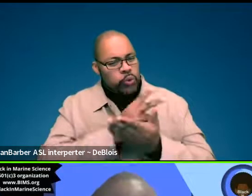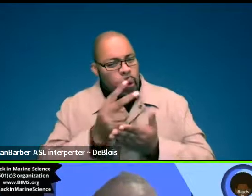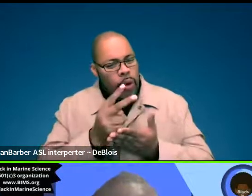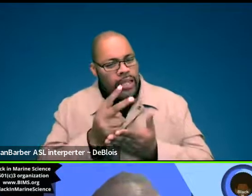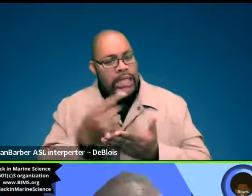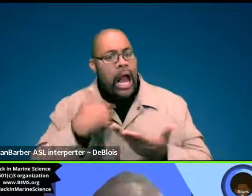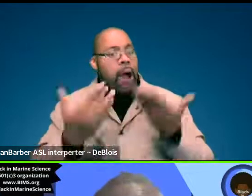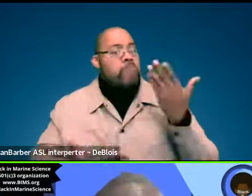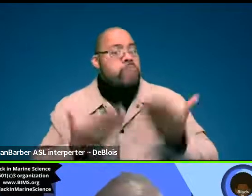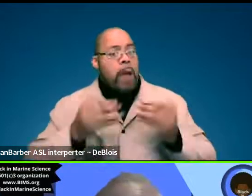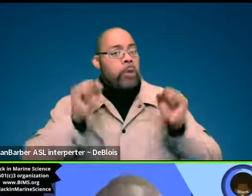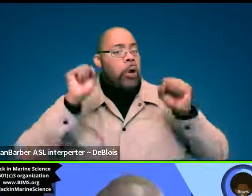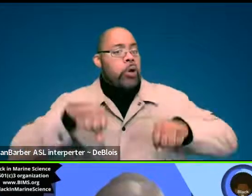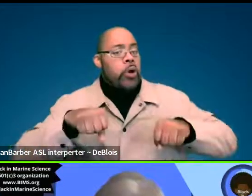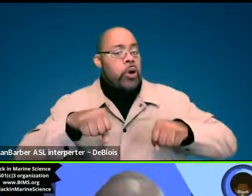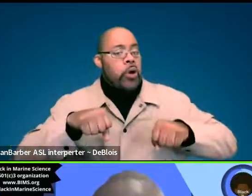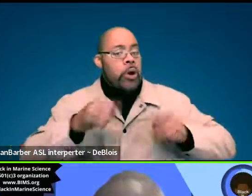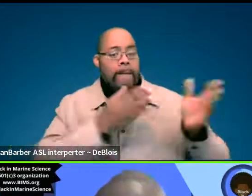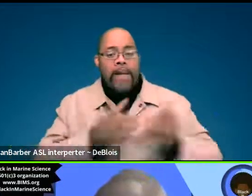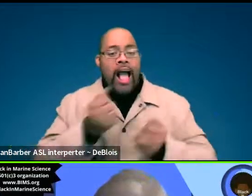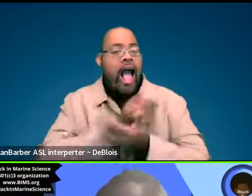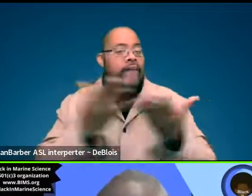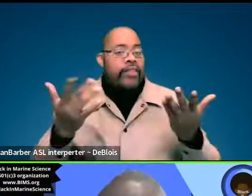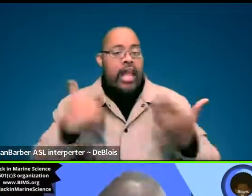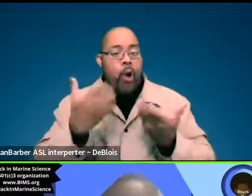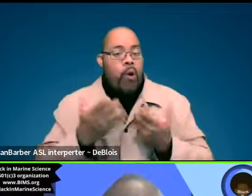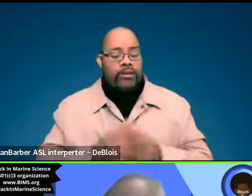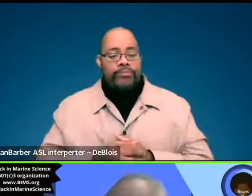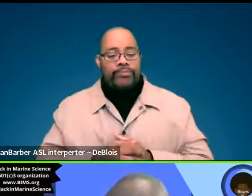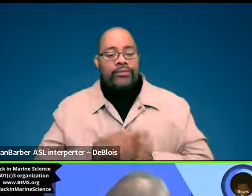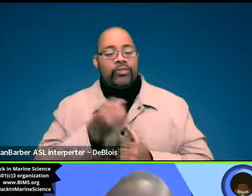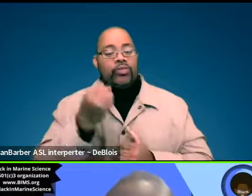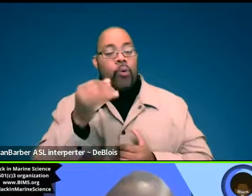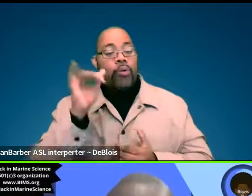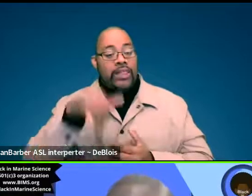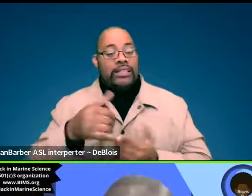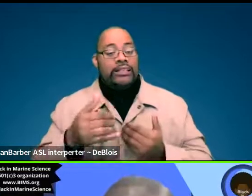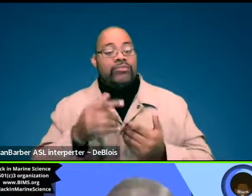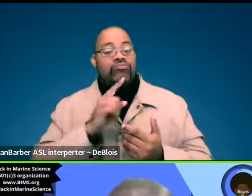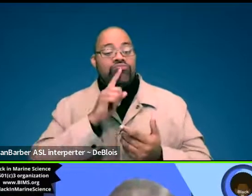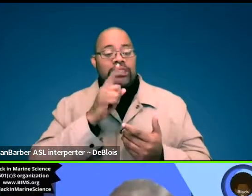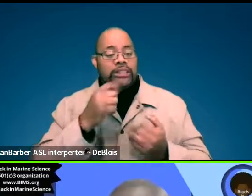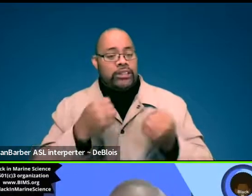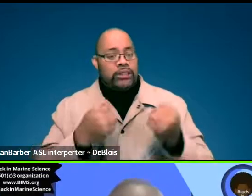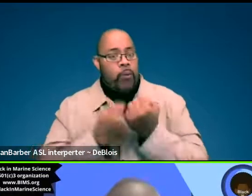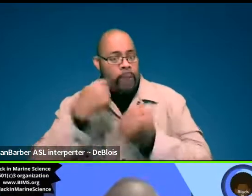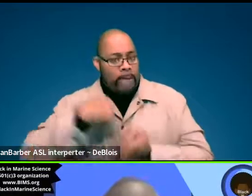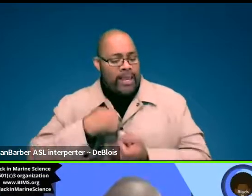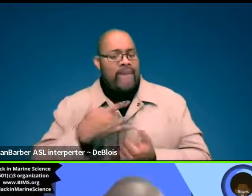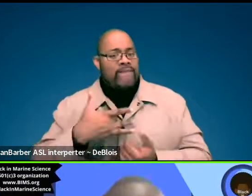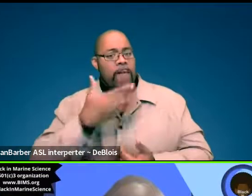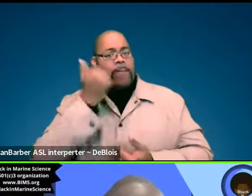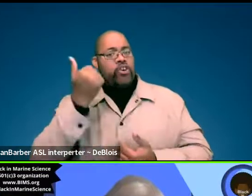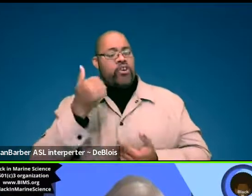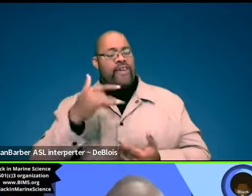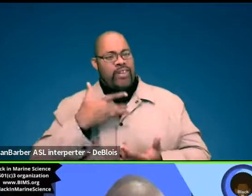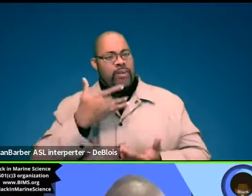something, I probably could have planned out everything that I wanted. And so this is even reassuring for me to know